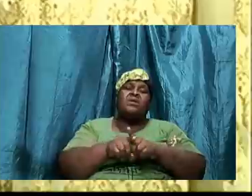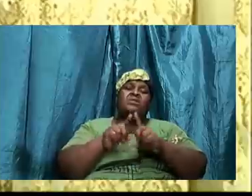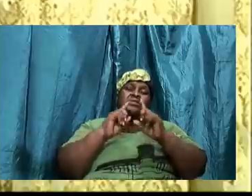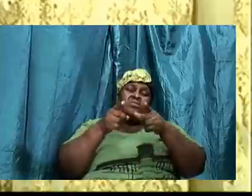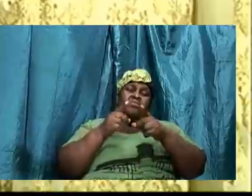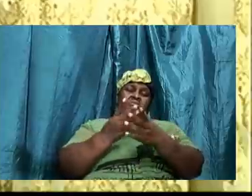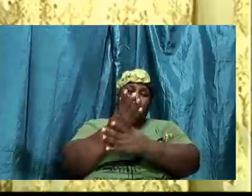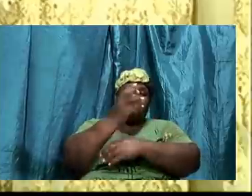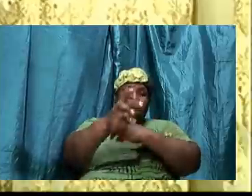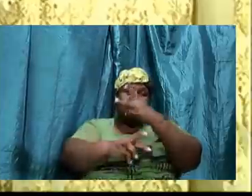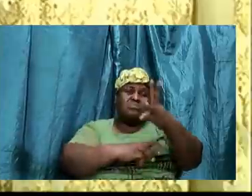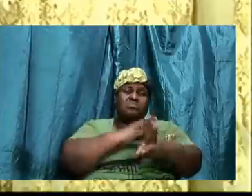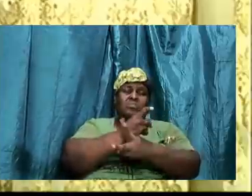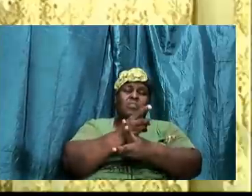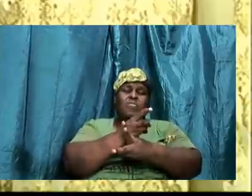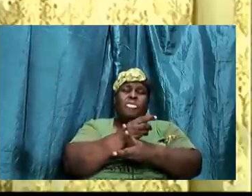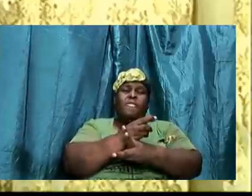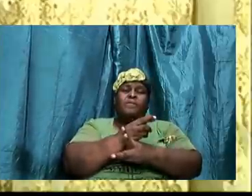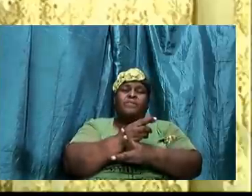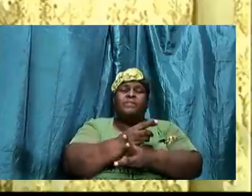world,